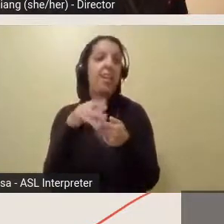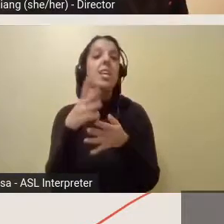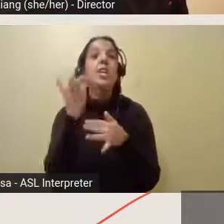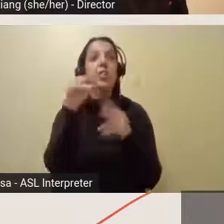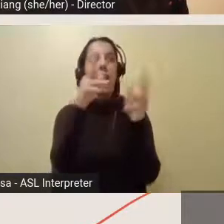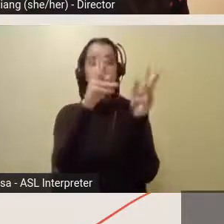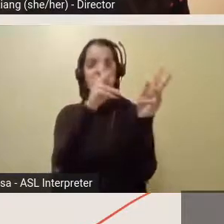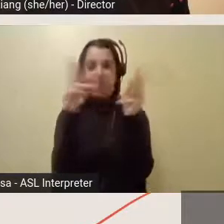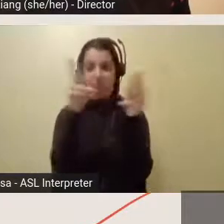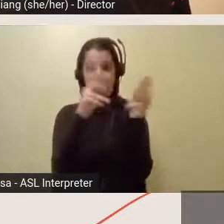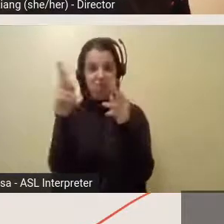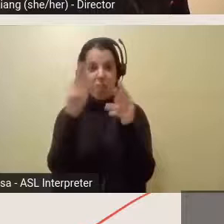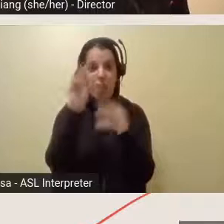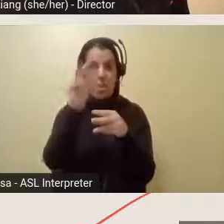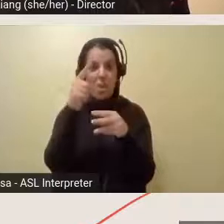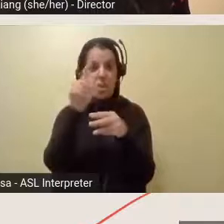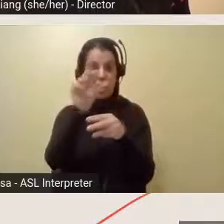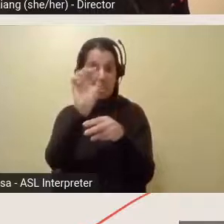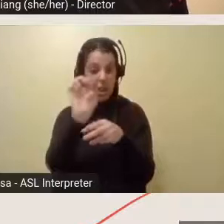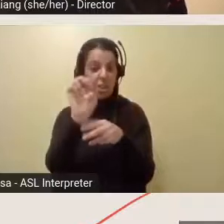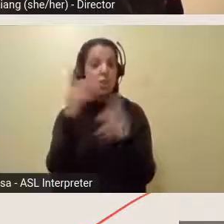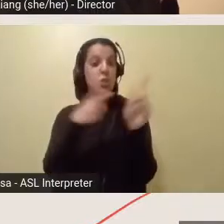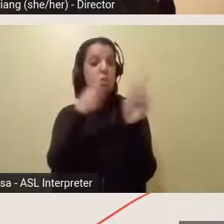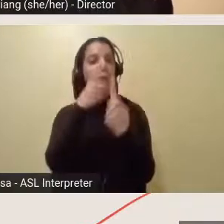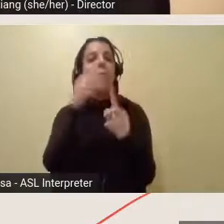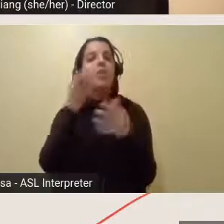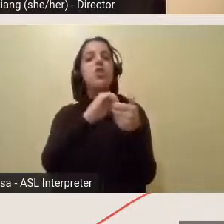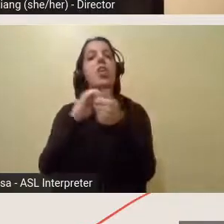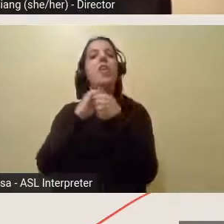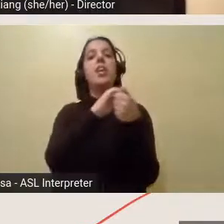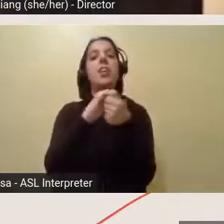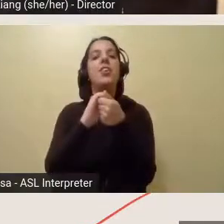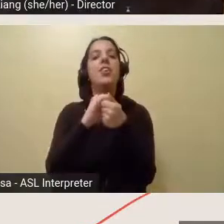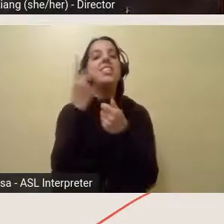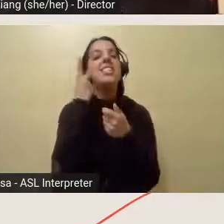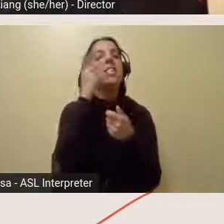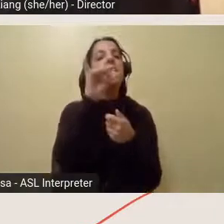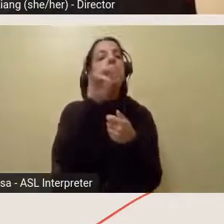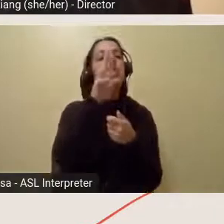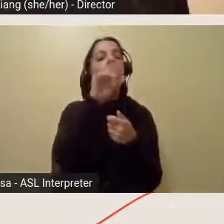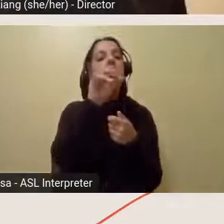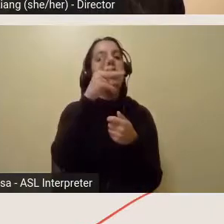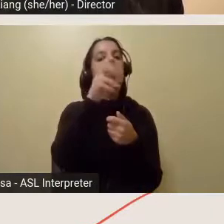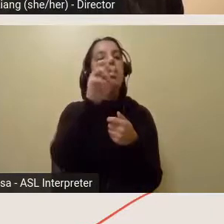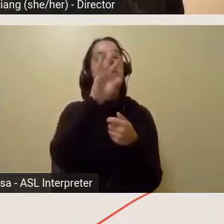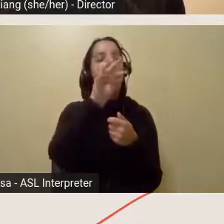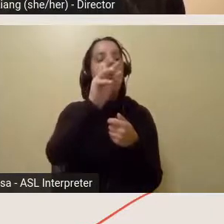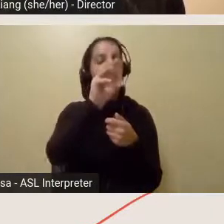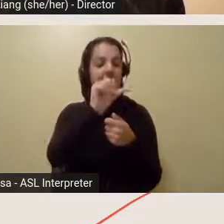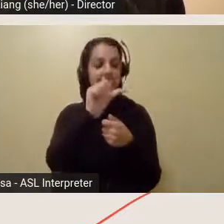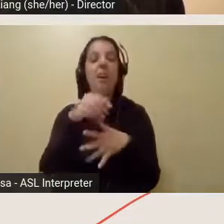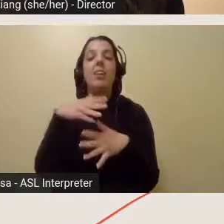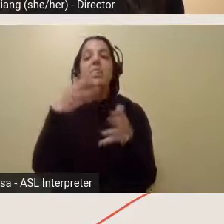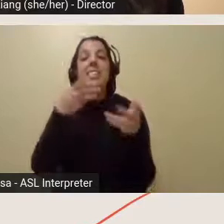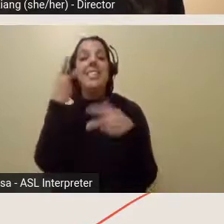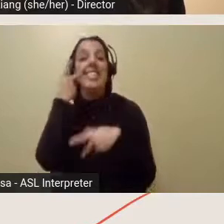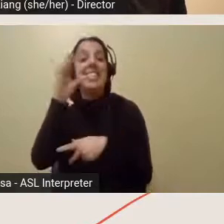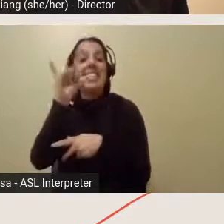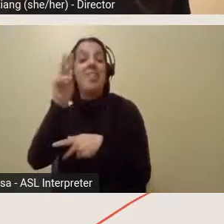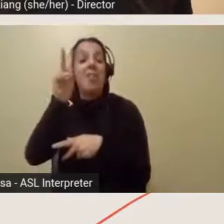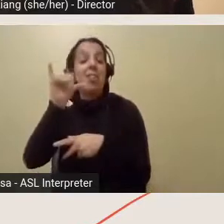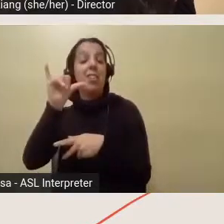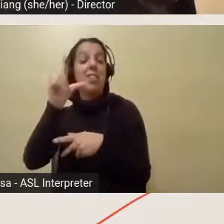solidarity montage. And, you know, there's Yuri Kochiyama, and there's civil rights stuff in there. There's, you